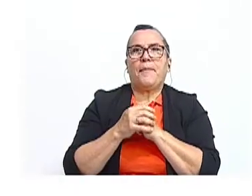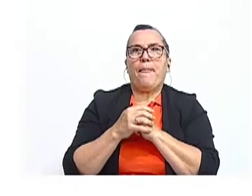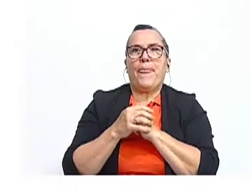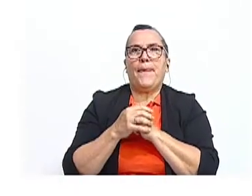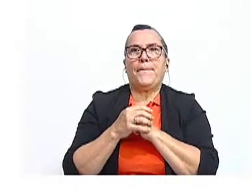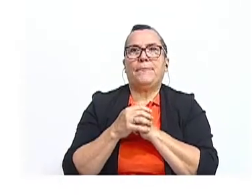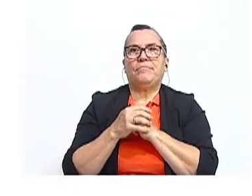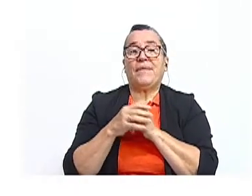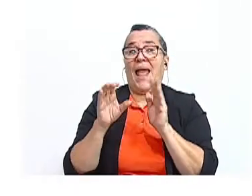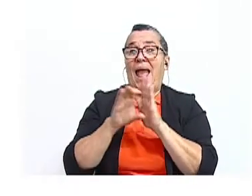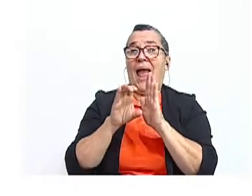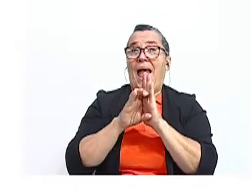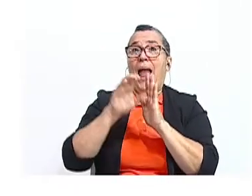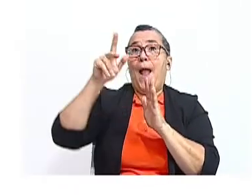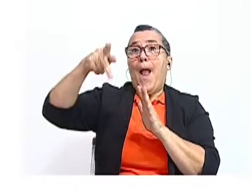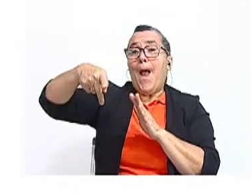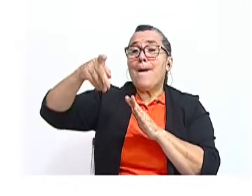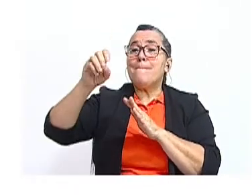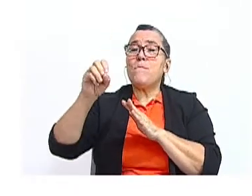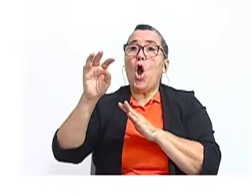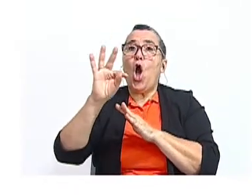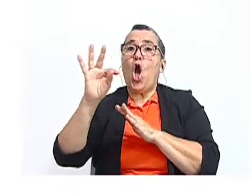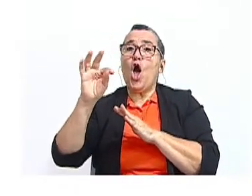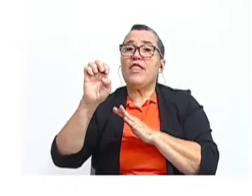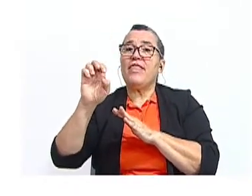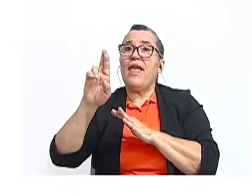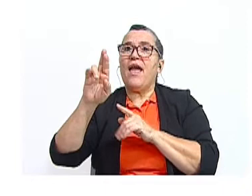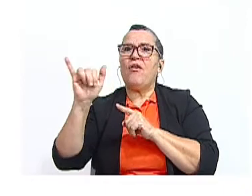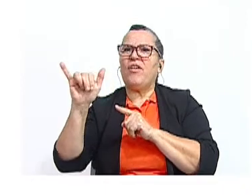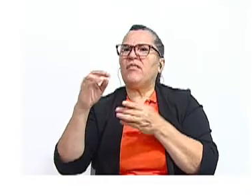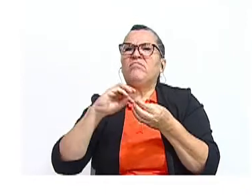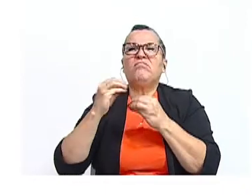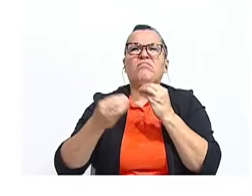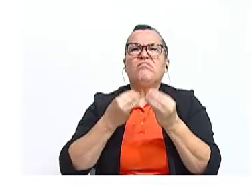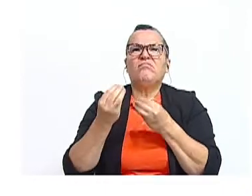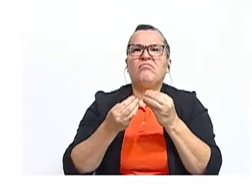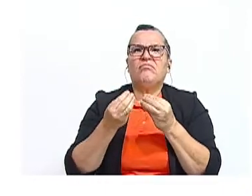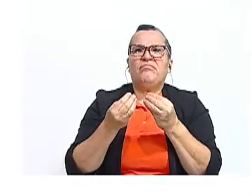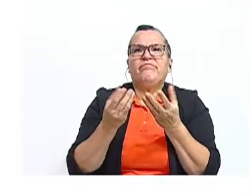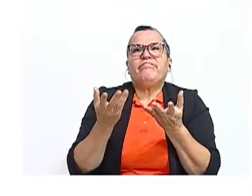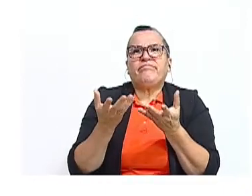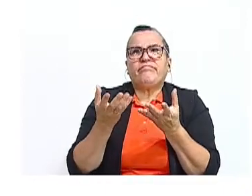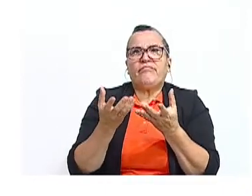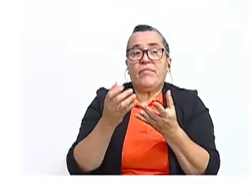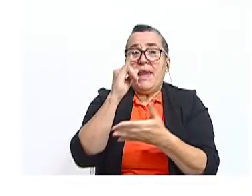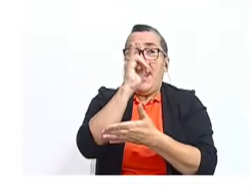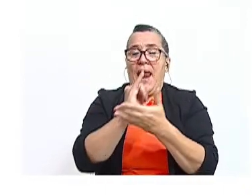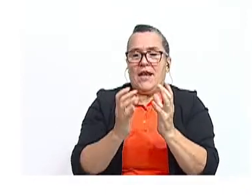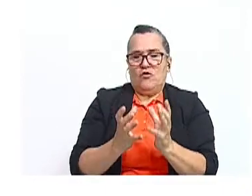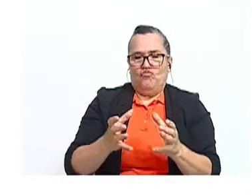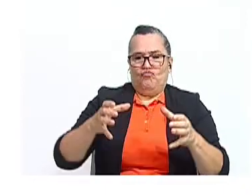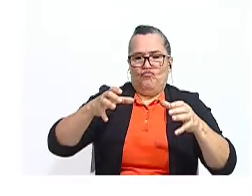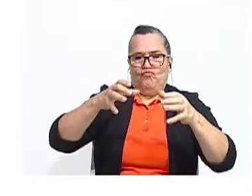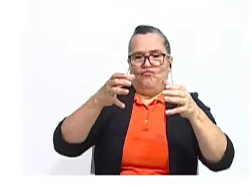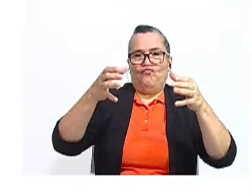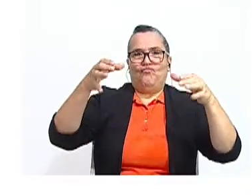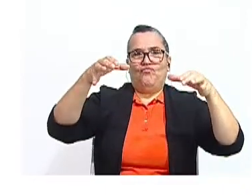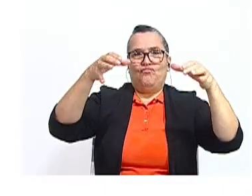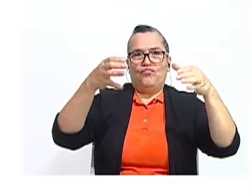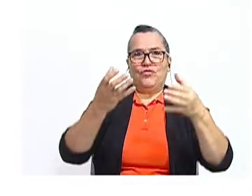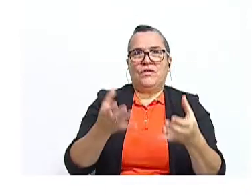Very good. Here we have it. Pottery. Pottery is the art of making